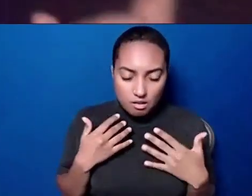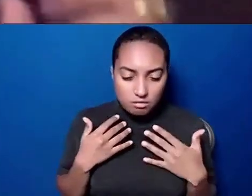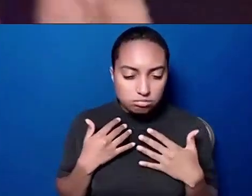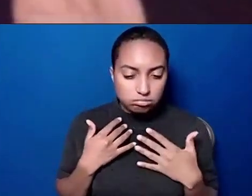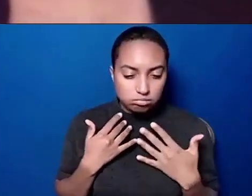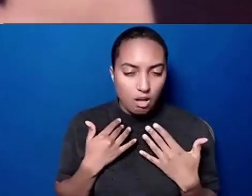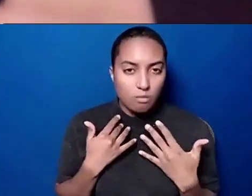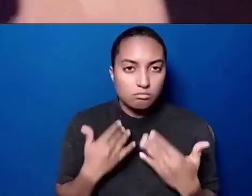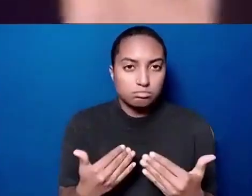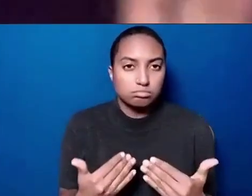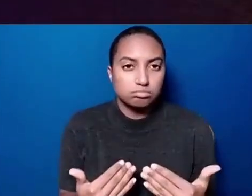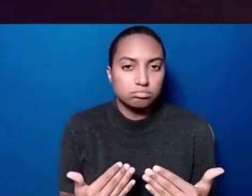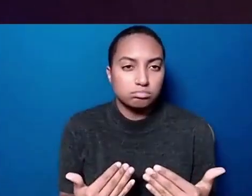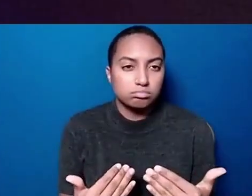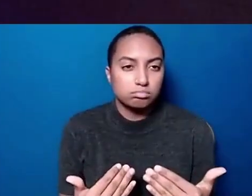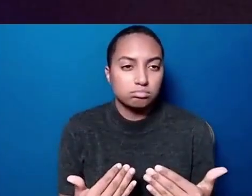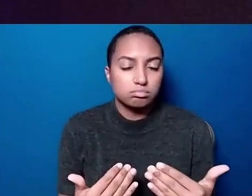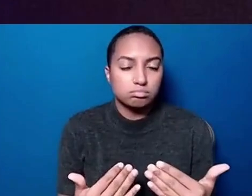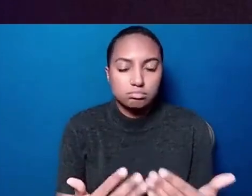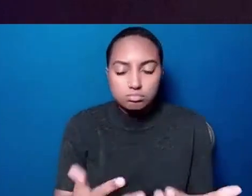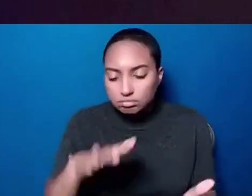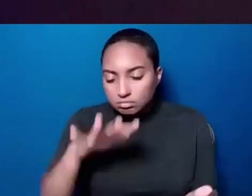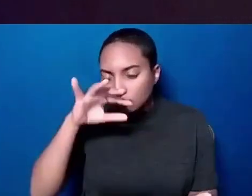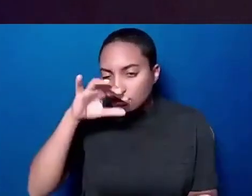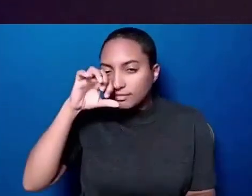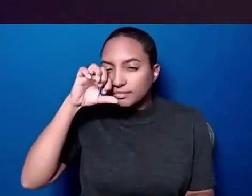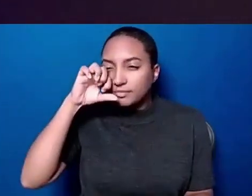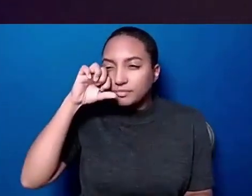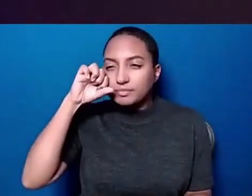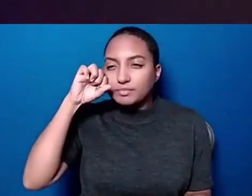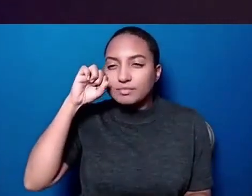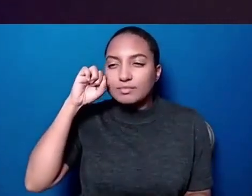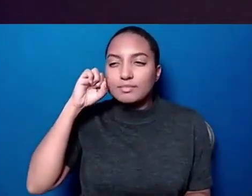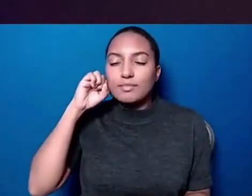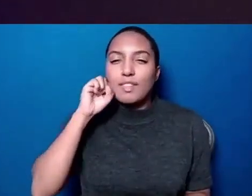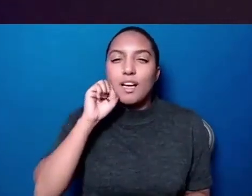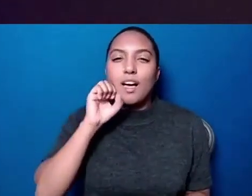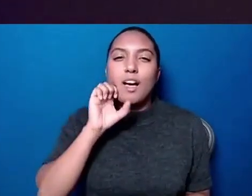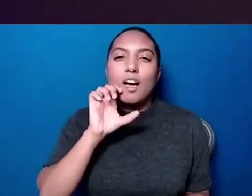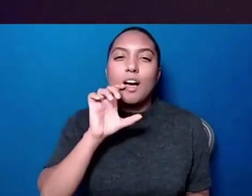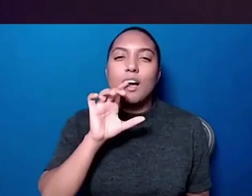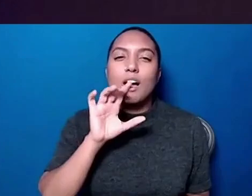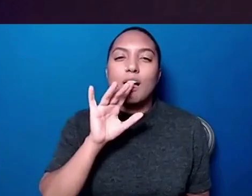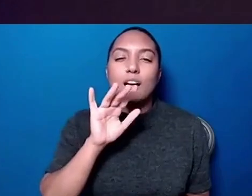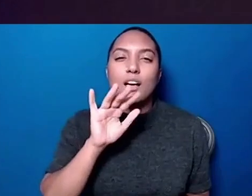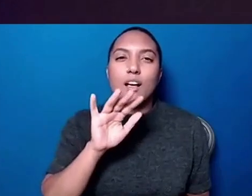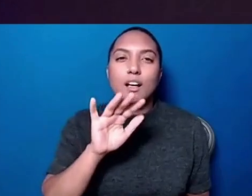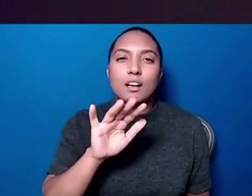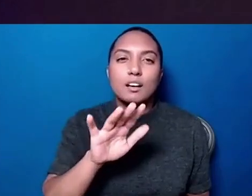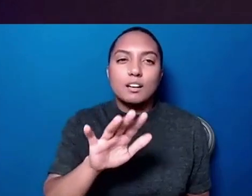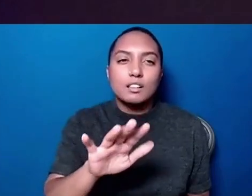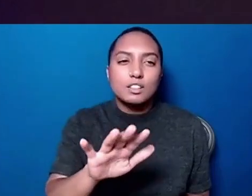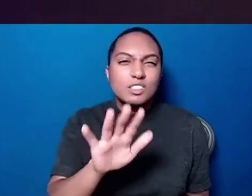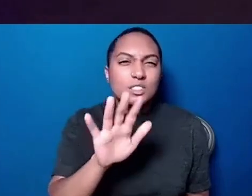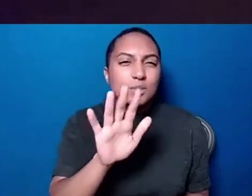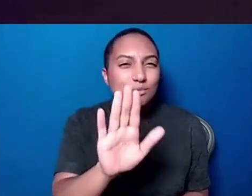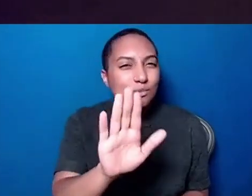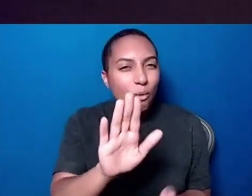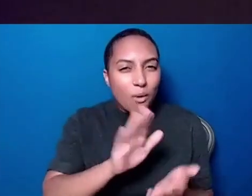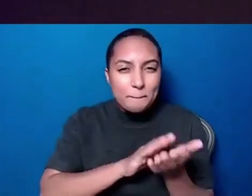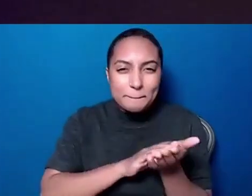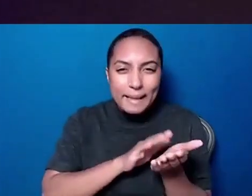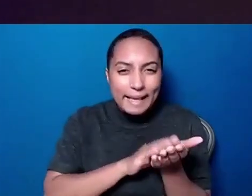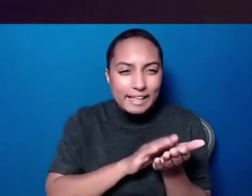Inhaling through your nose and exhaling through your mouth at your own pace. Not resisting all